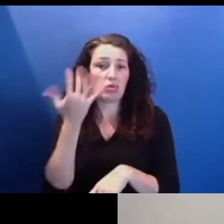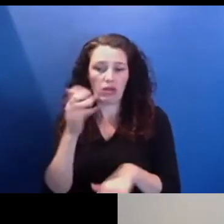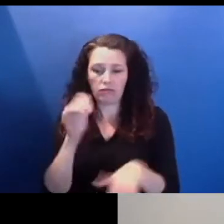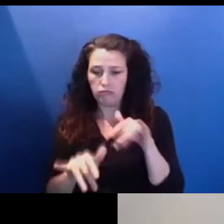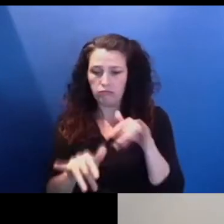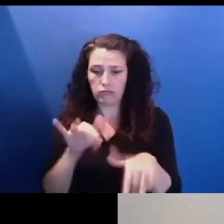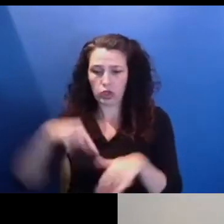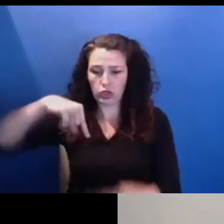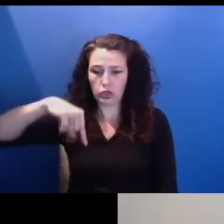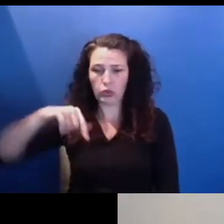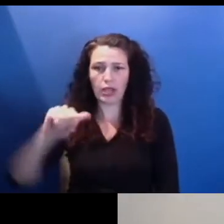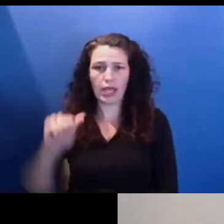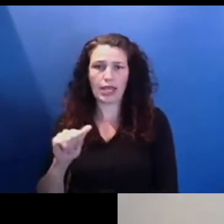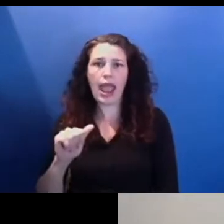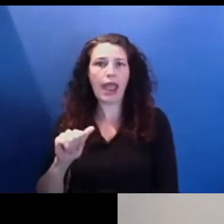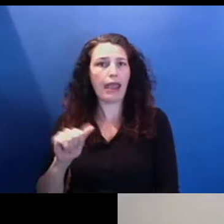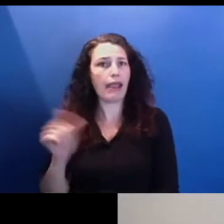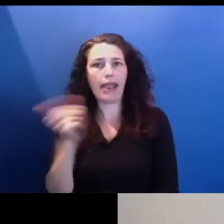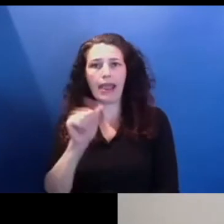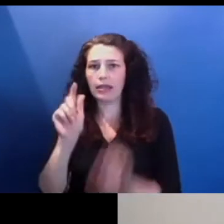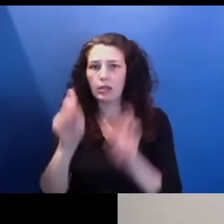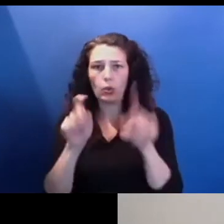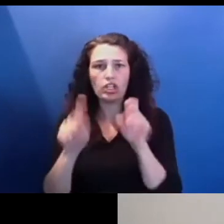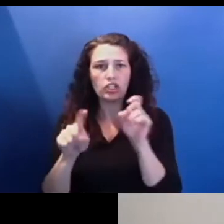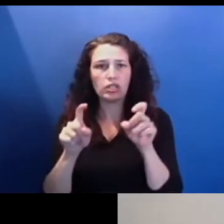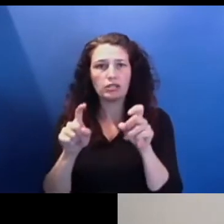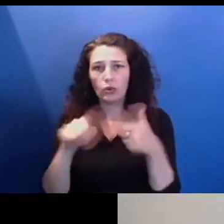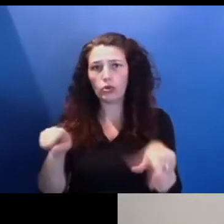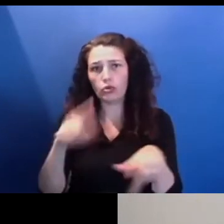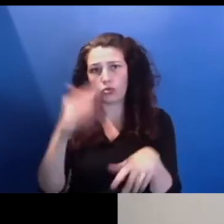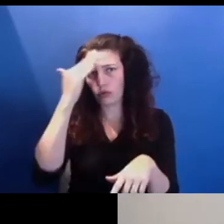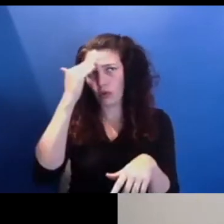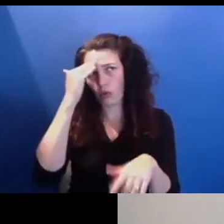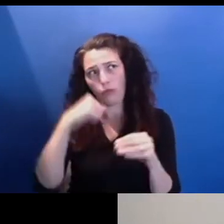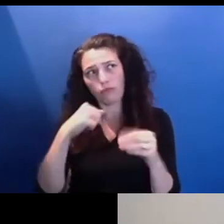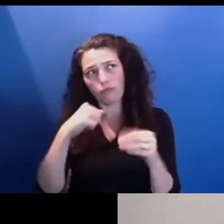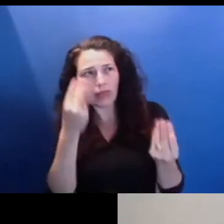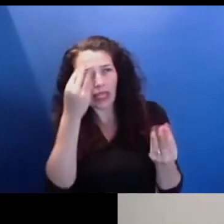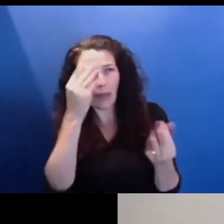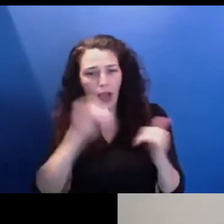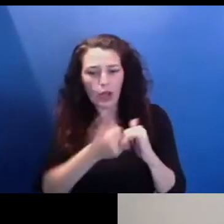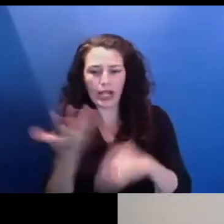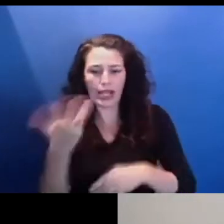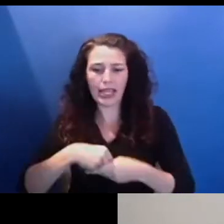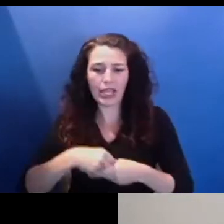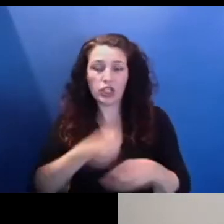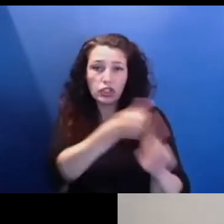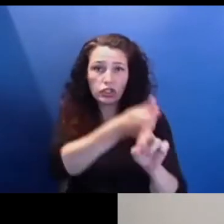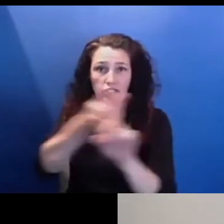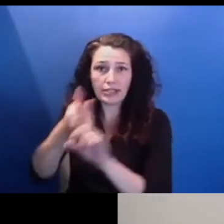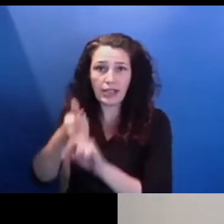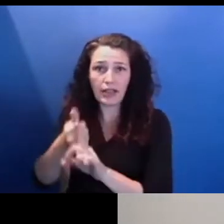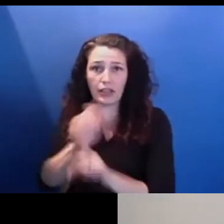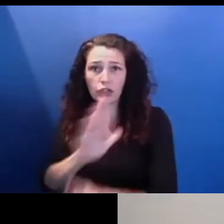equip you to engage in your own civic leadership, but you can only do that if you ask your